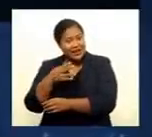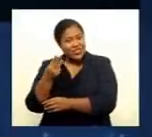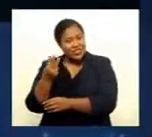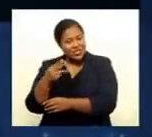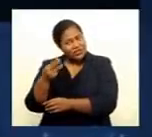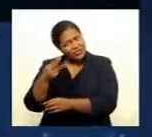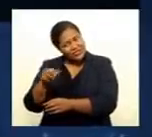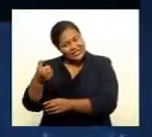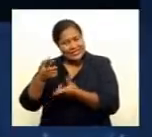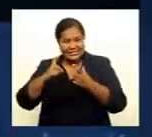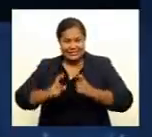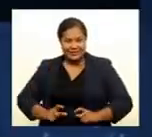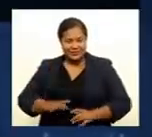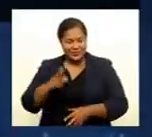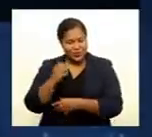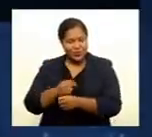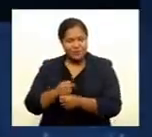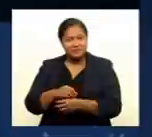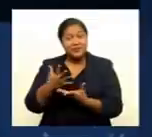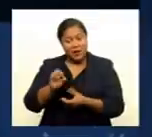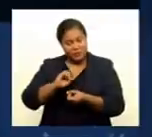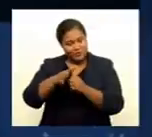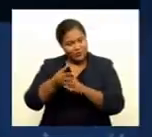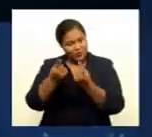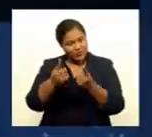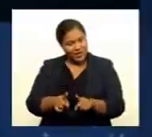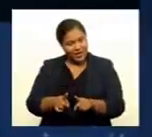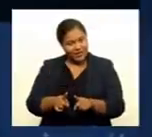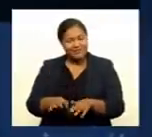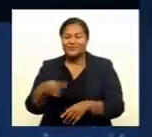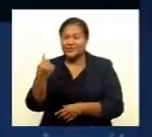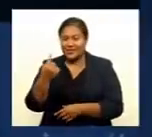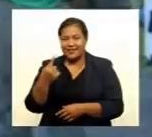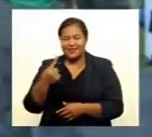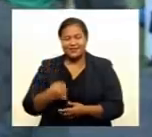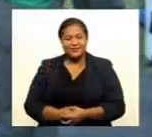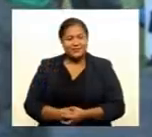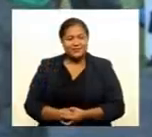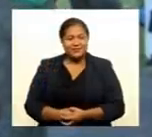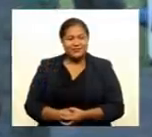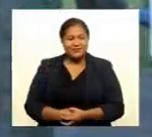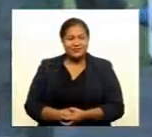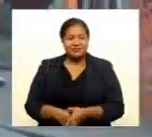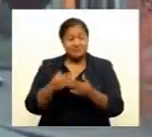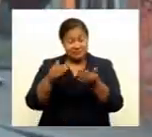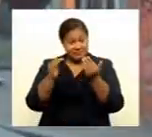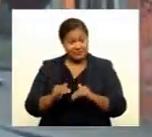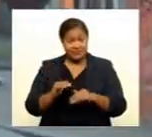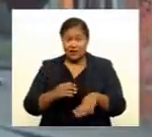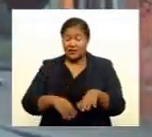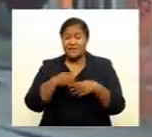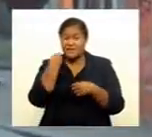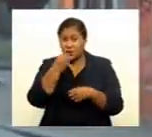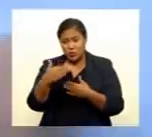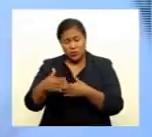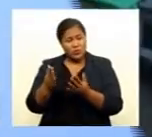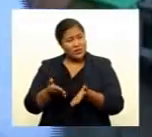636 recoveries in total. The COVID-19 death toll stands at 11. Up ahead, food ration